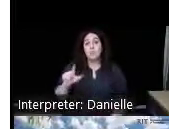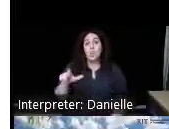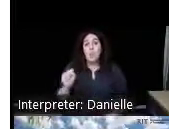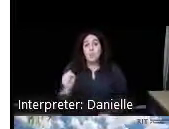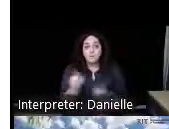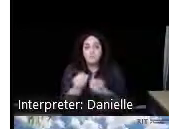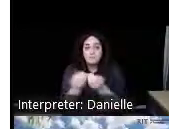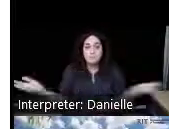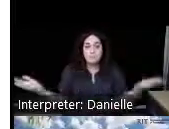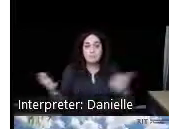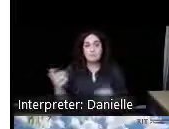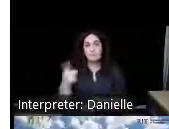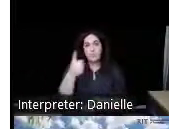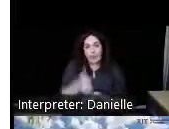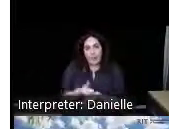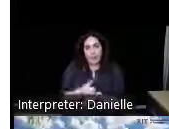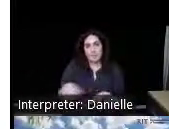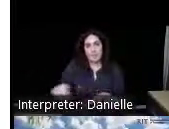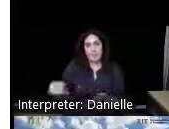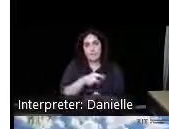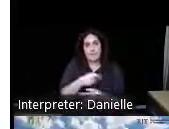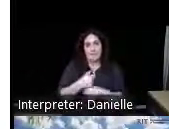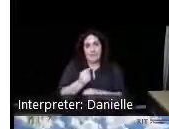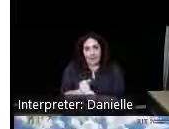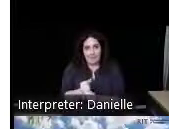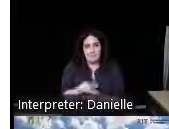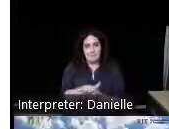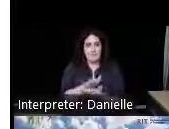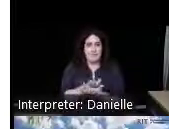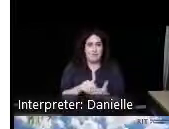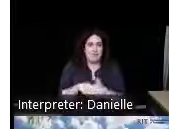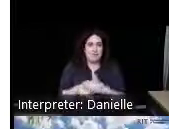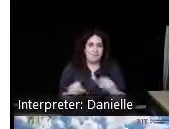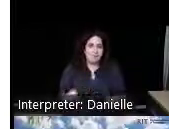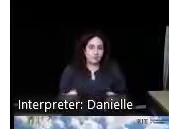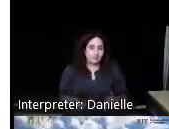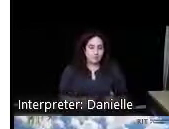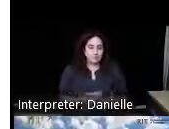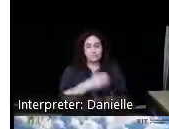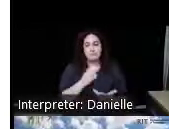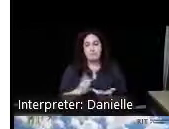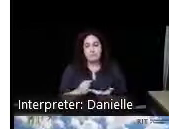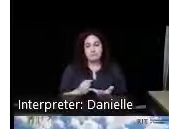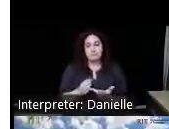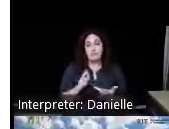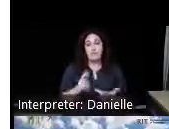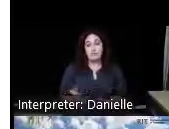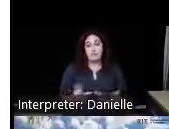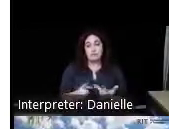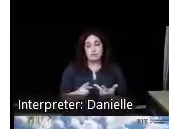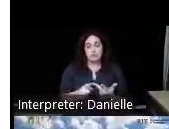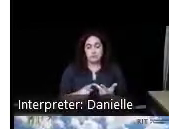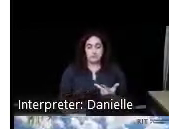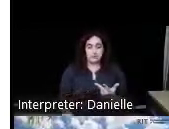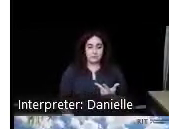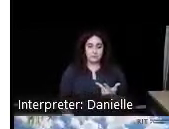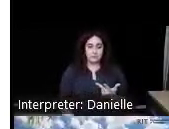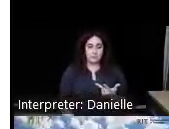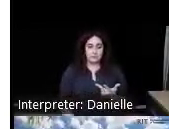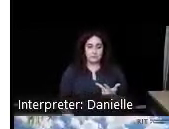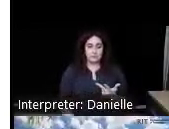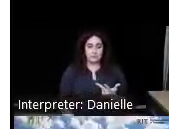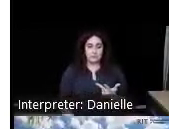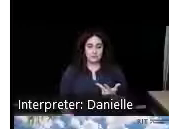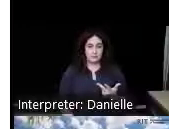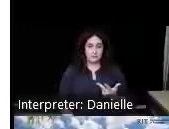and academics in creating accessible papers. And the third suggestion would be require